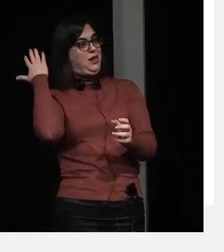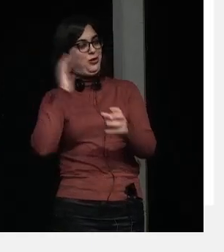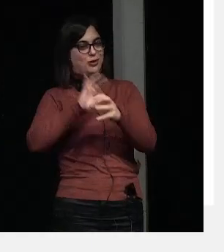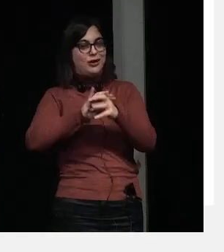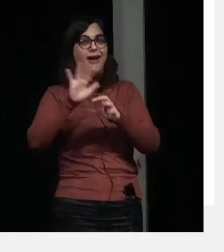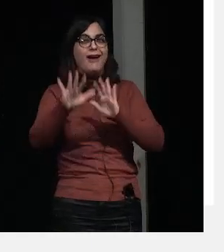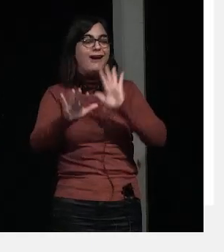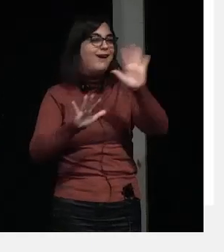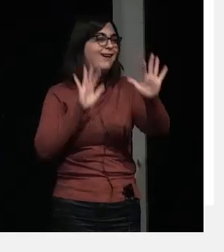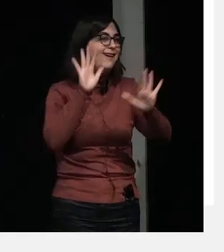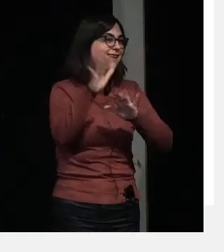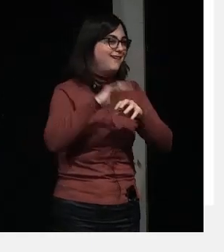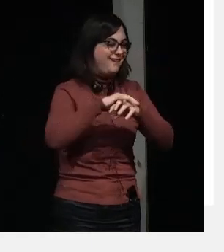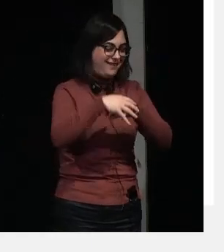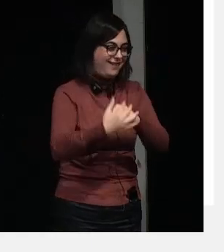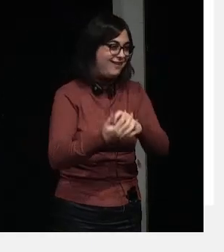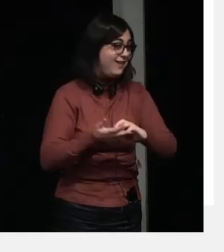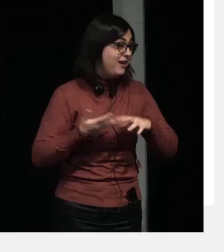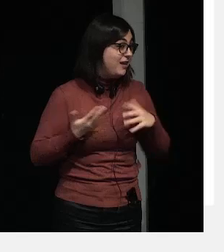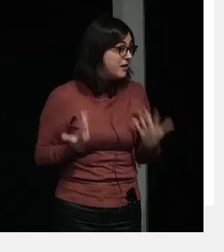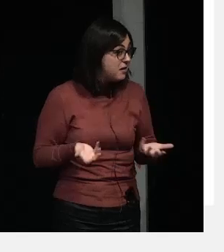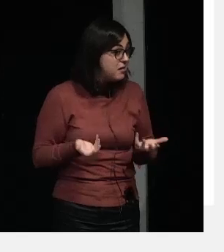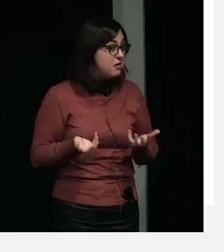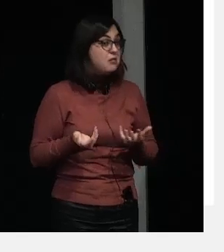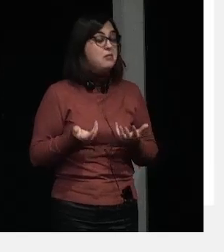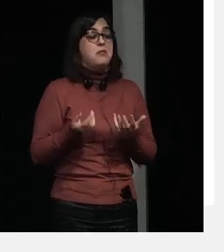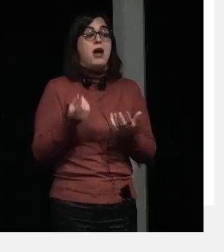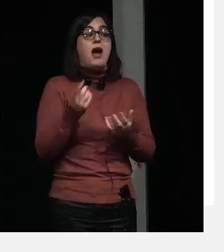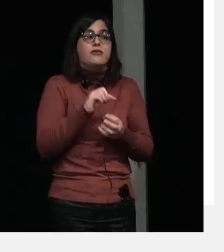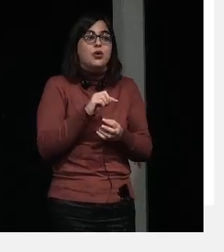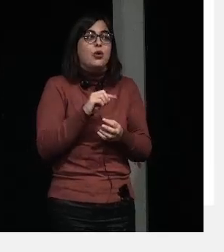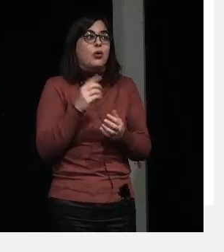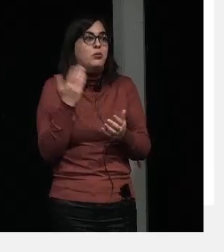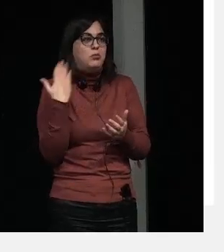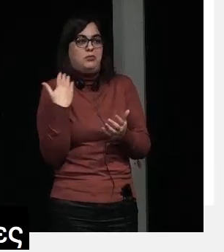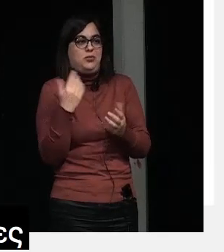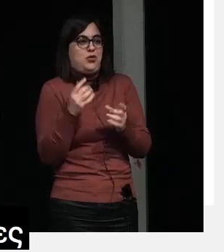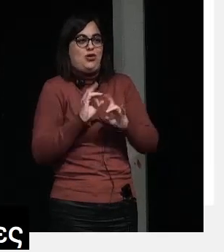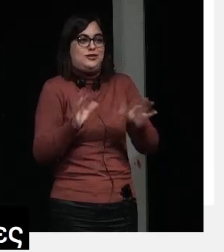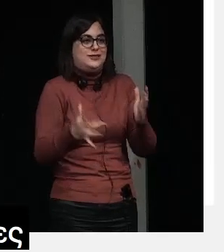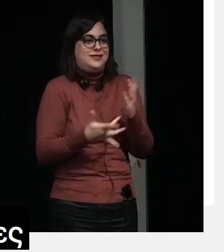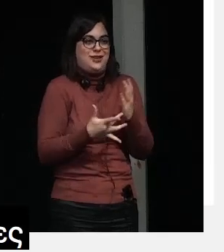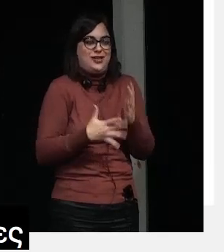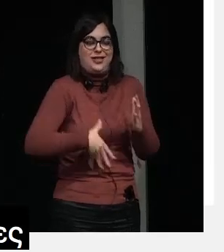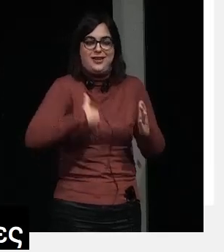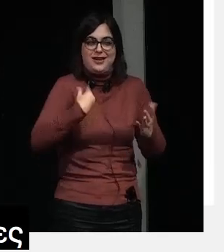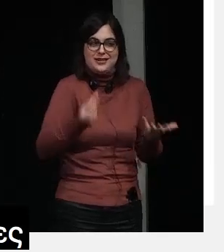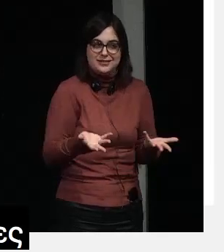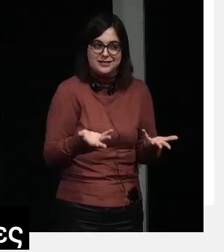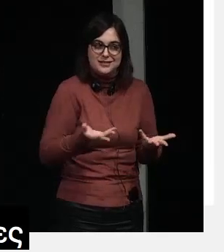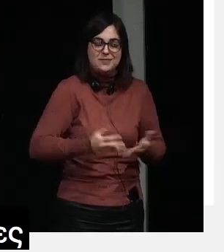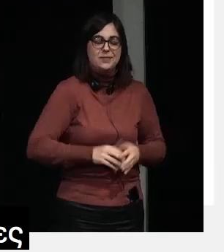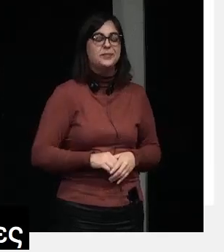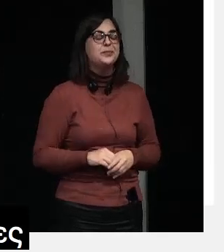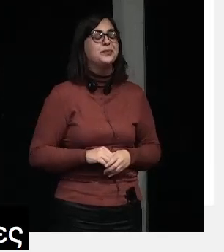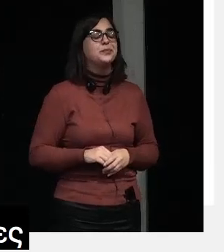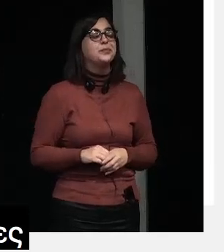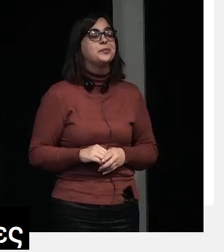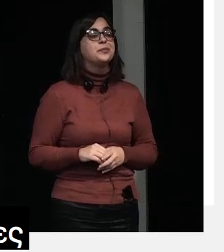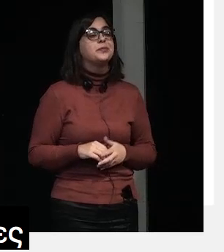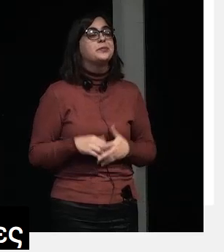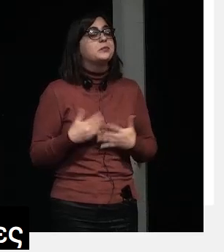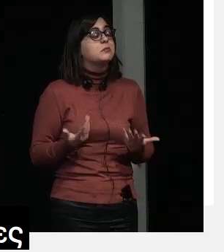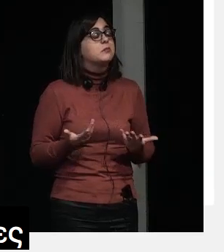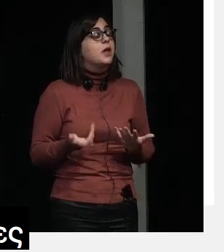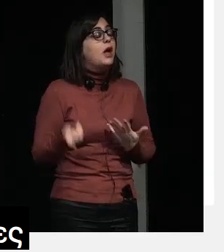you wouldn't leave it like that for any technology in the world. Are there other ways you can